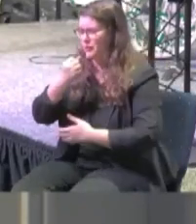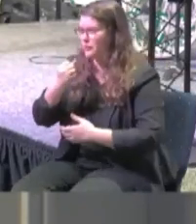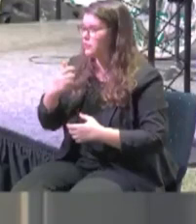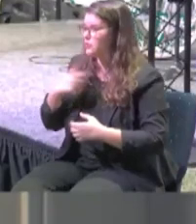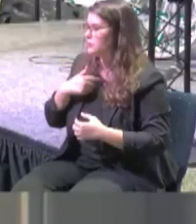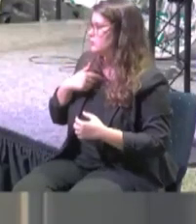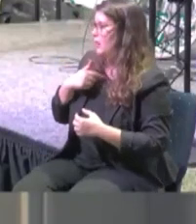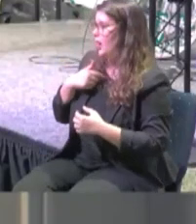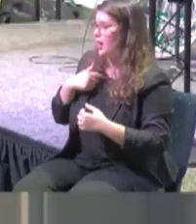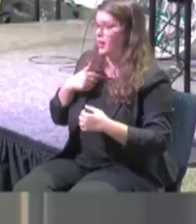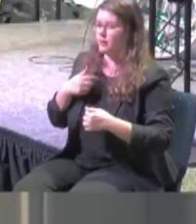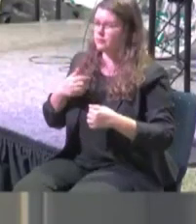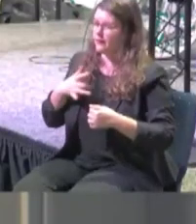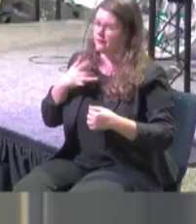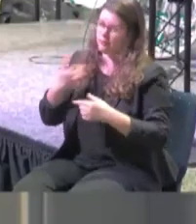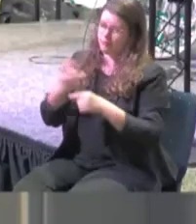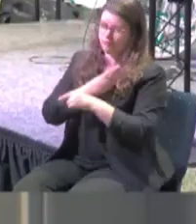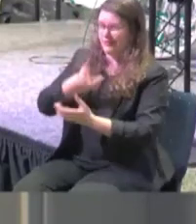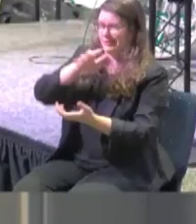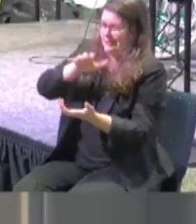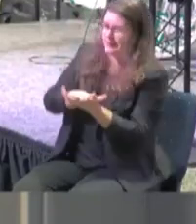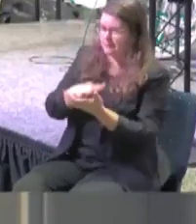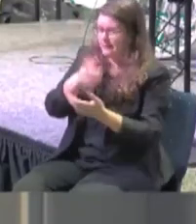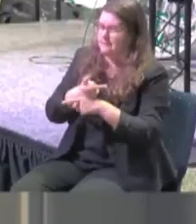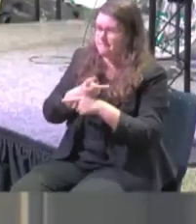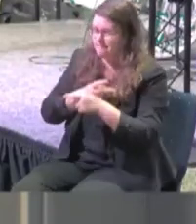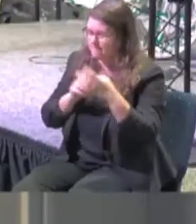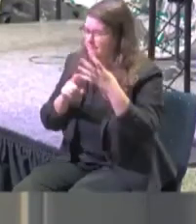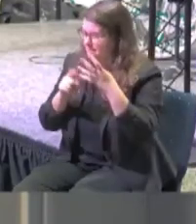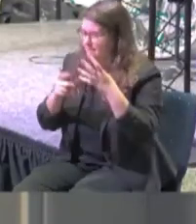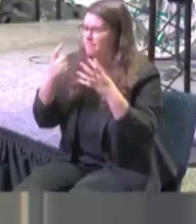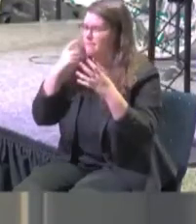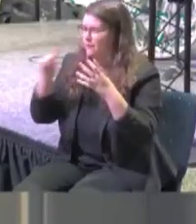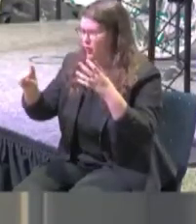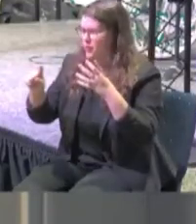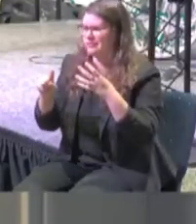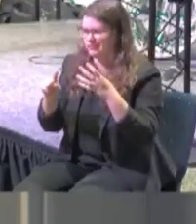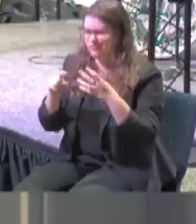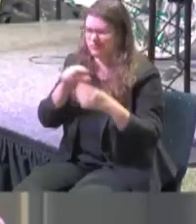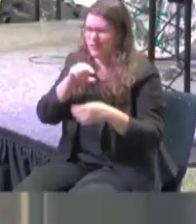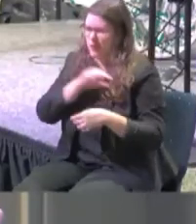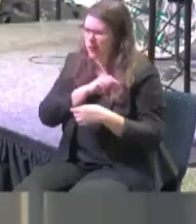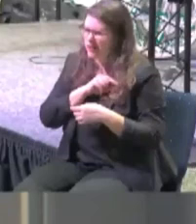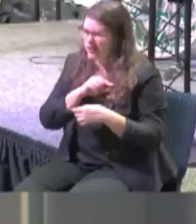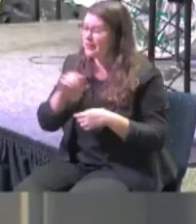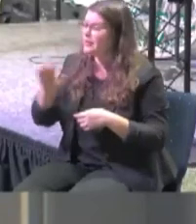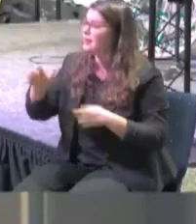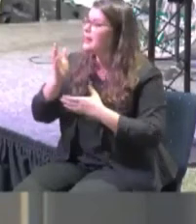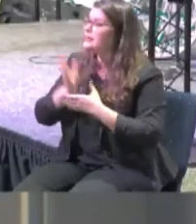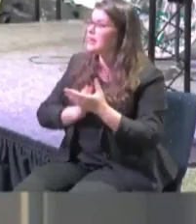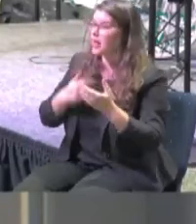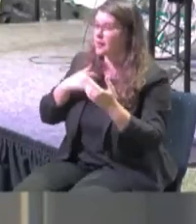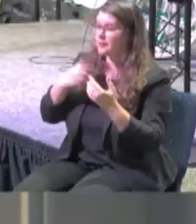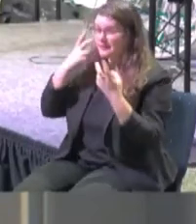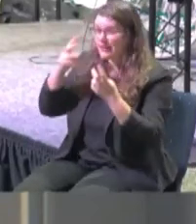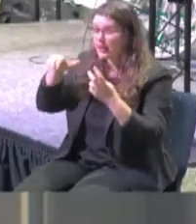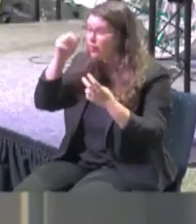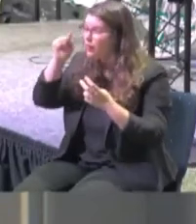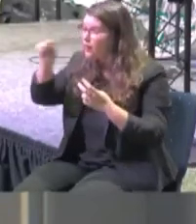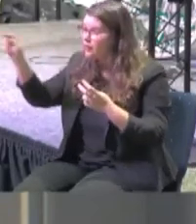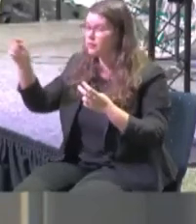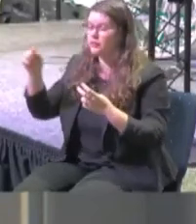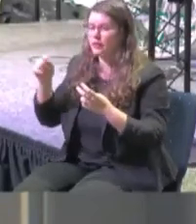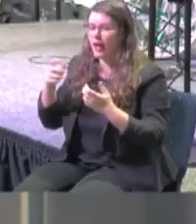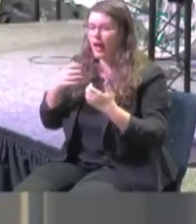important. And some of the most beautiful and fantastic, real genius Muslim